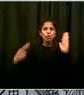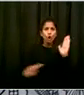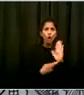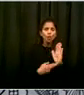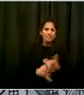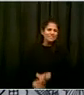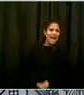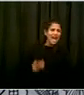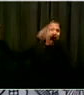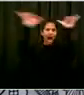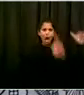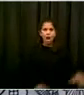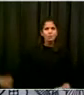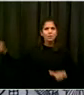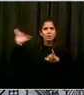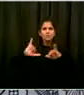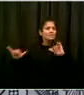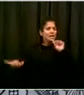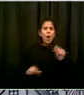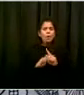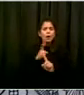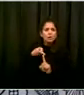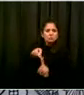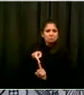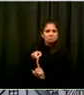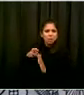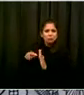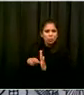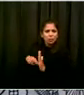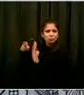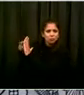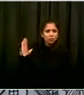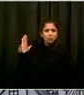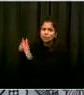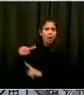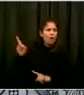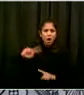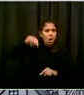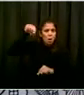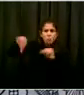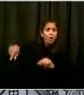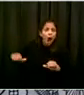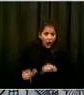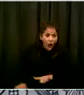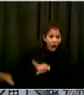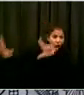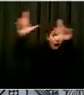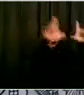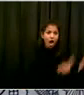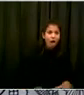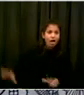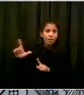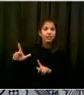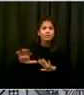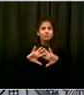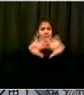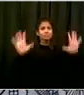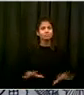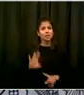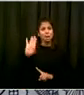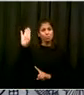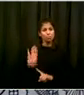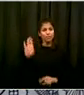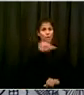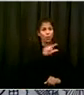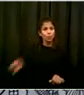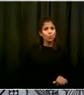about that in a moment. But on the other question, I'm aware of the protests that occurred. I spoke to Commissioner